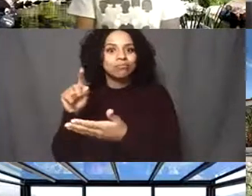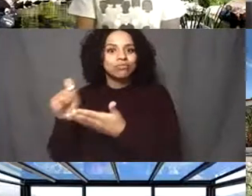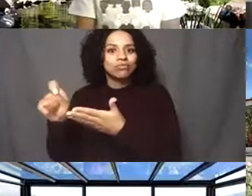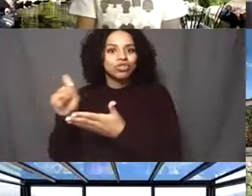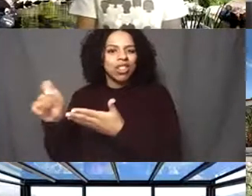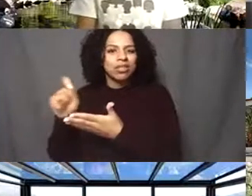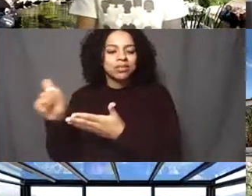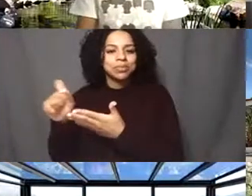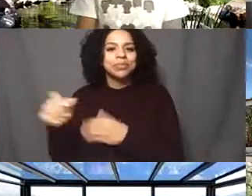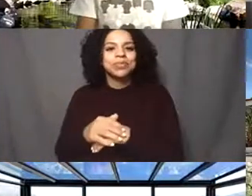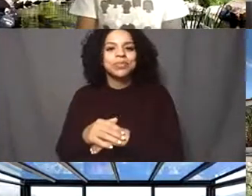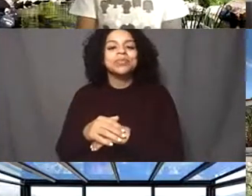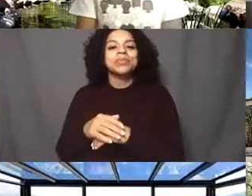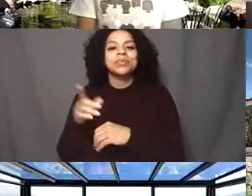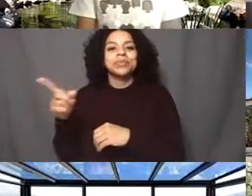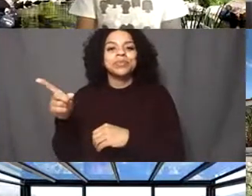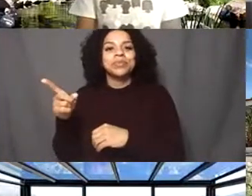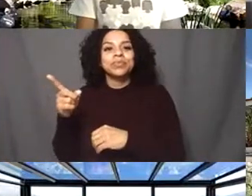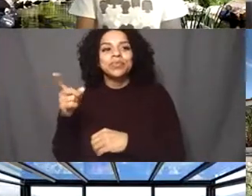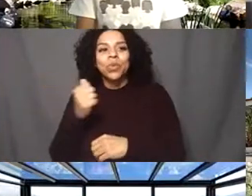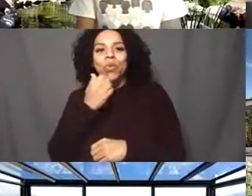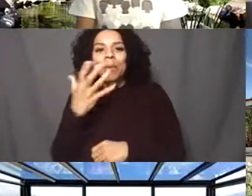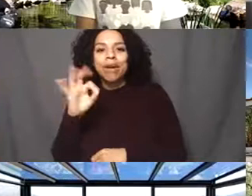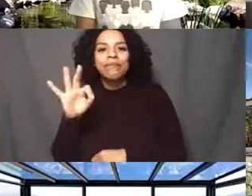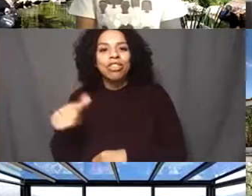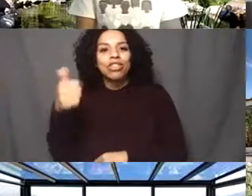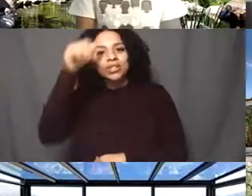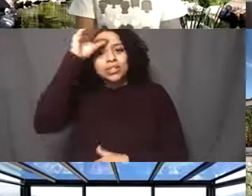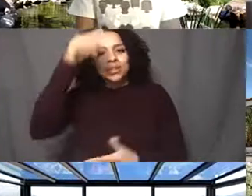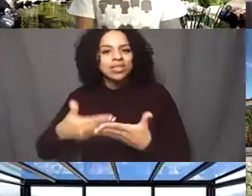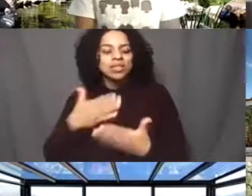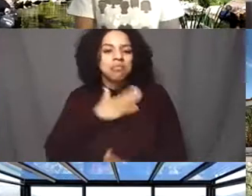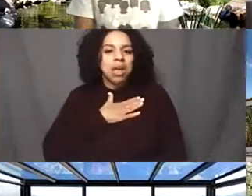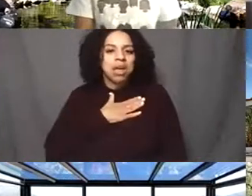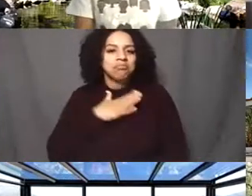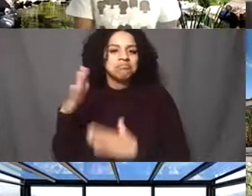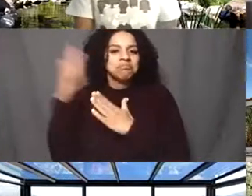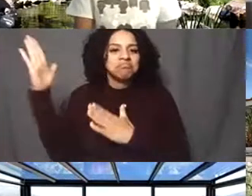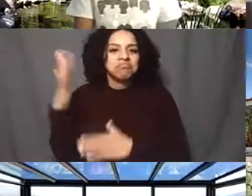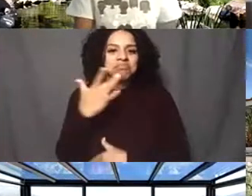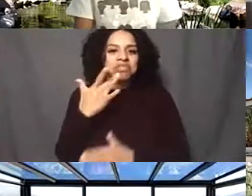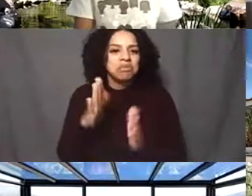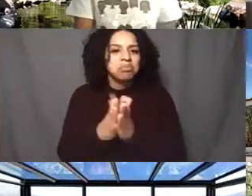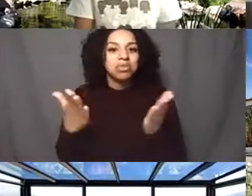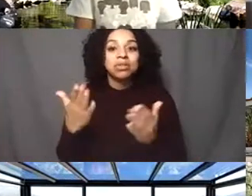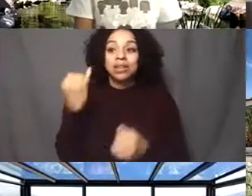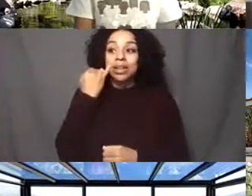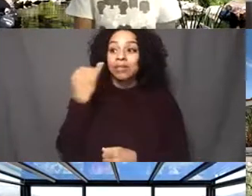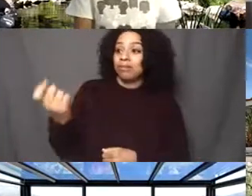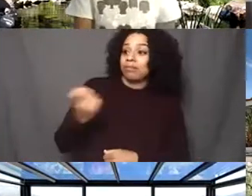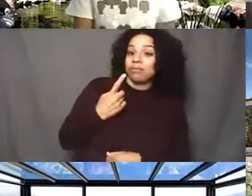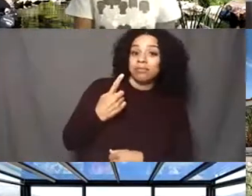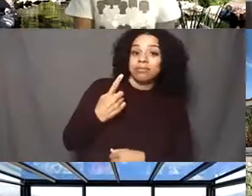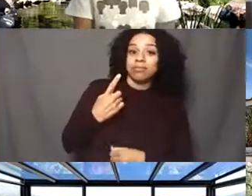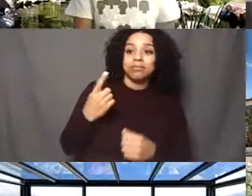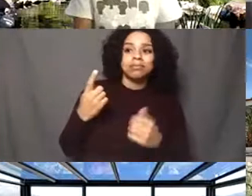The Warmth of Other Suns is my all-time favorite book, period. Anytime anyone ever asks me for a book recommendation, I always say The Warmth of Other Suns.